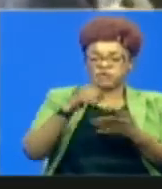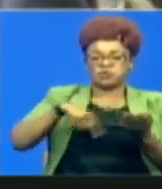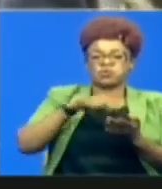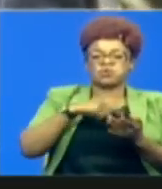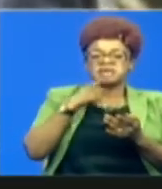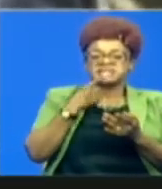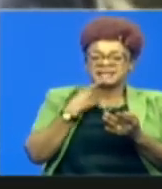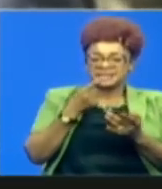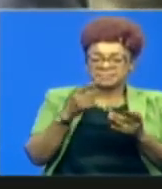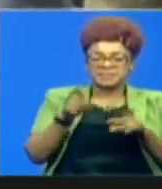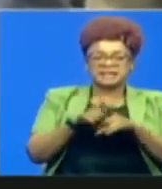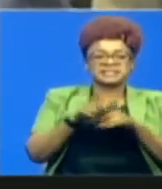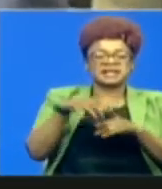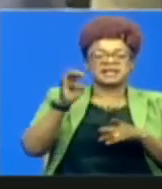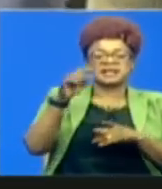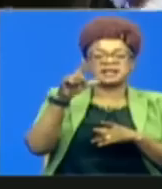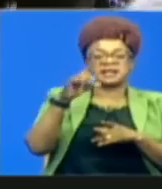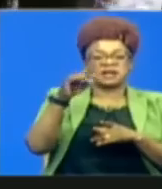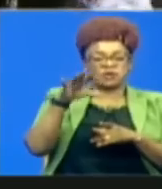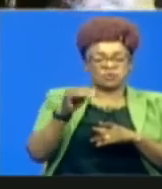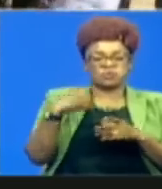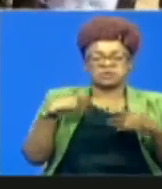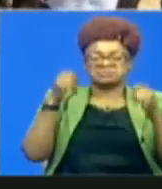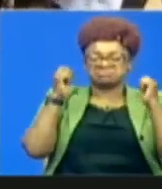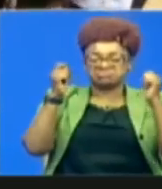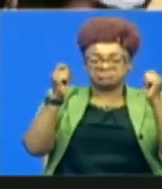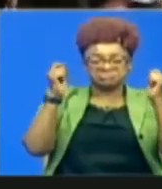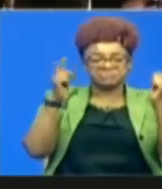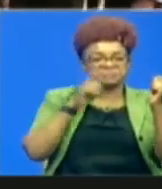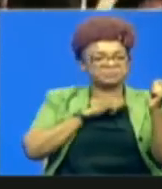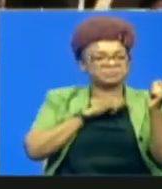nurses of Elgeyo Marakwet that we will be on strike.